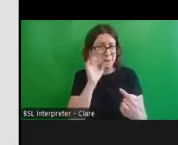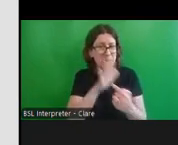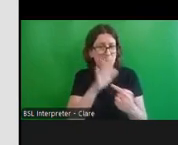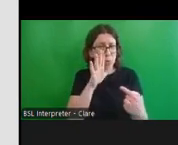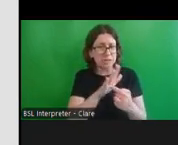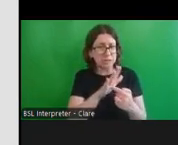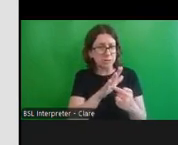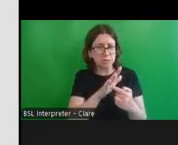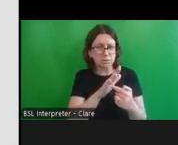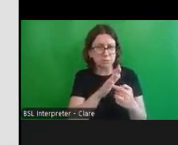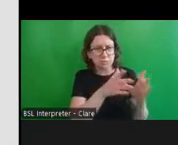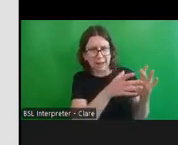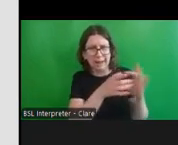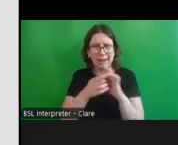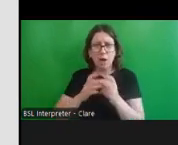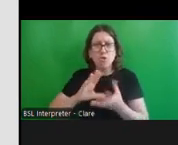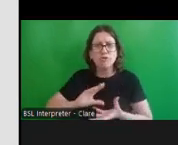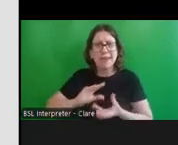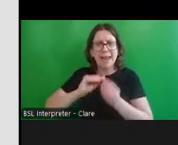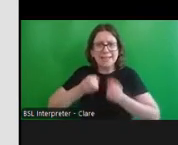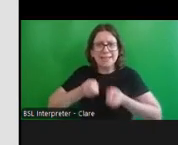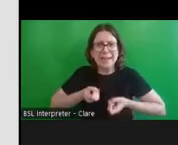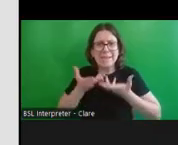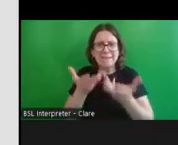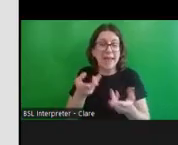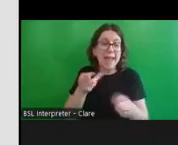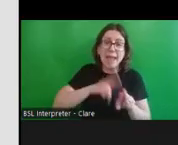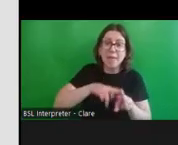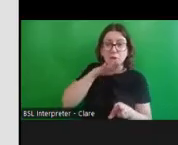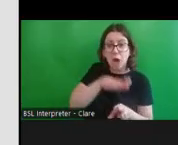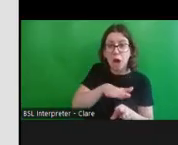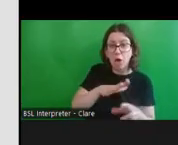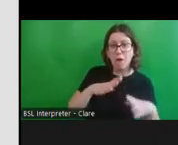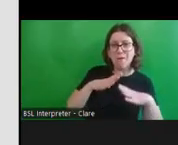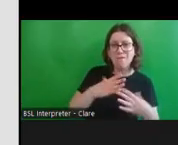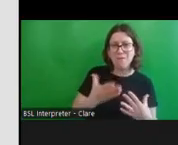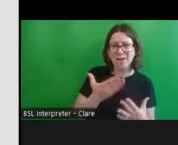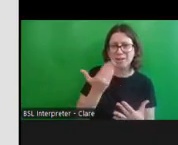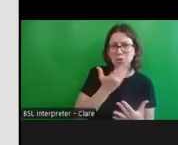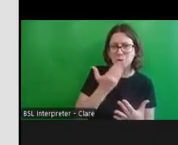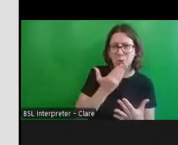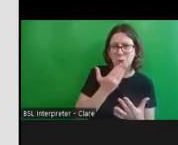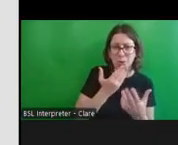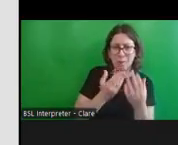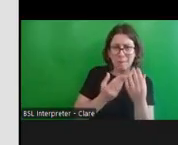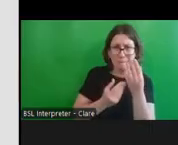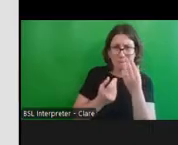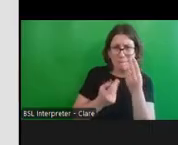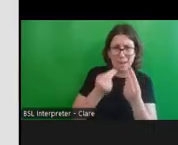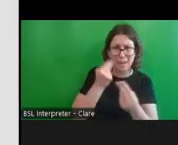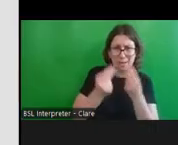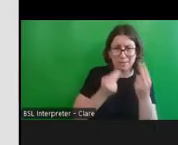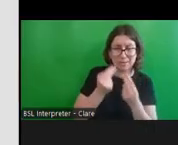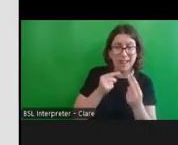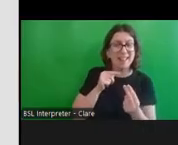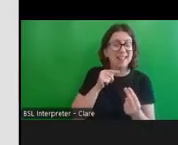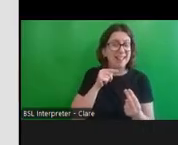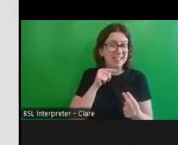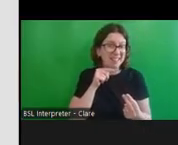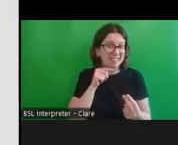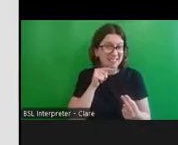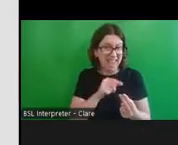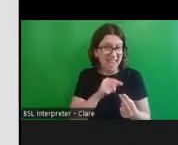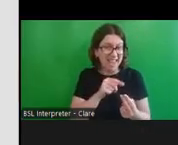for people. We know that children on free school meals are much more likely to say that they write in their own time than their more affluent